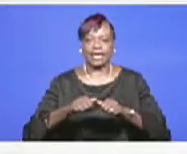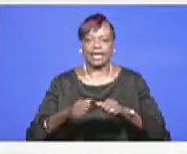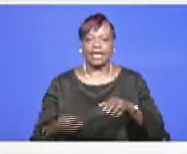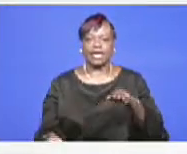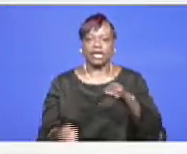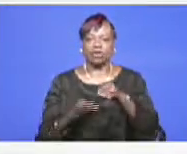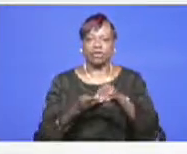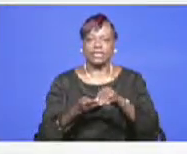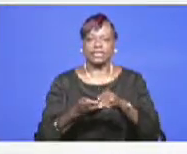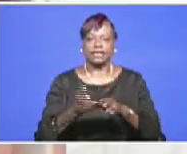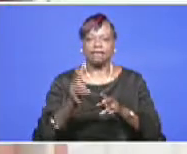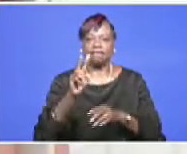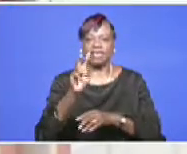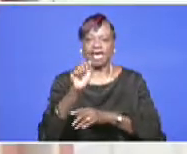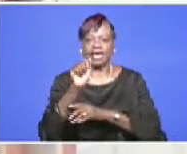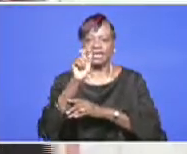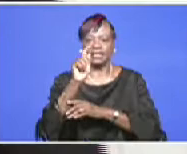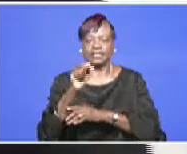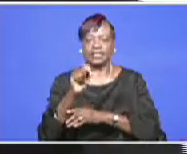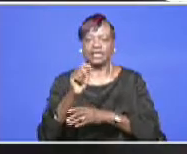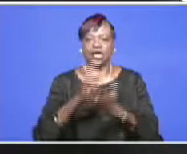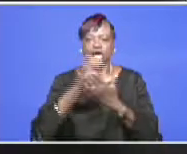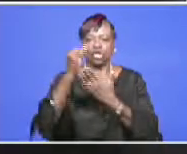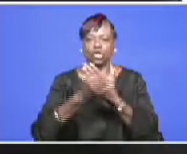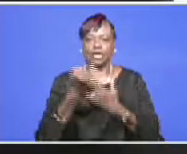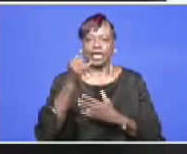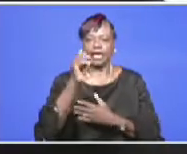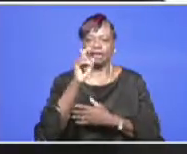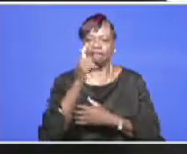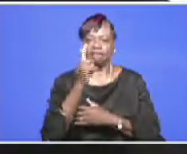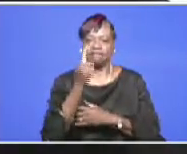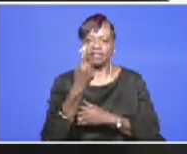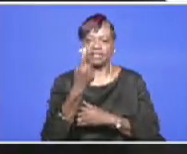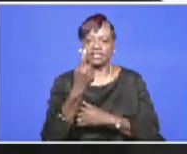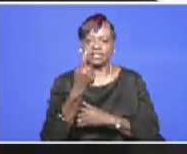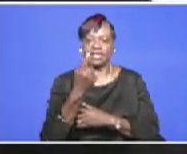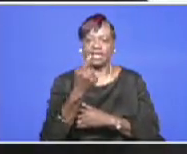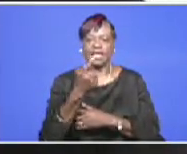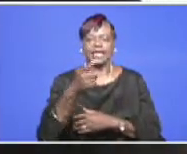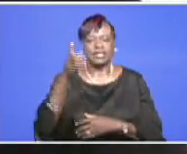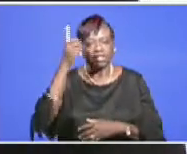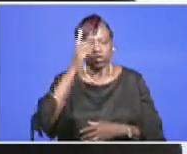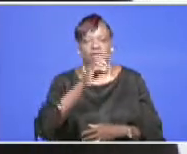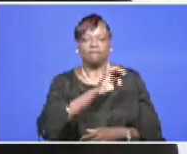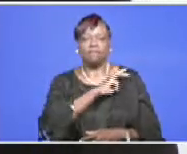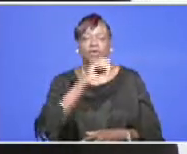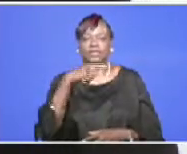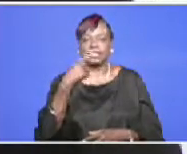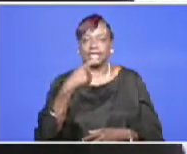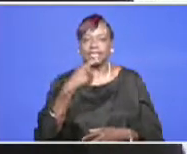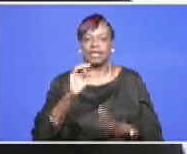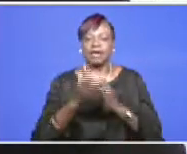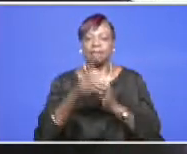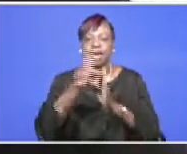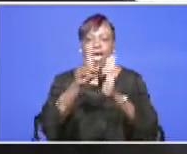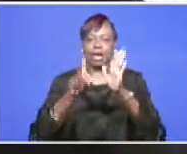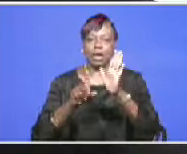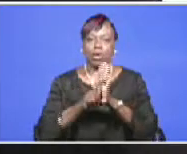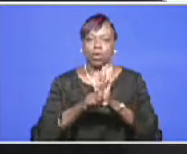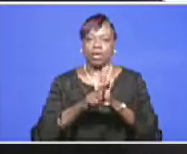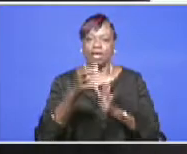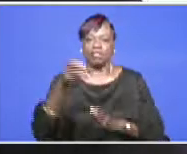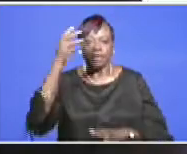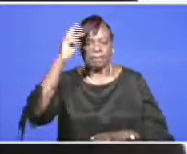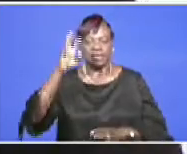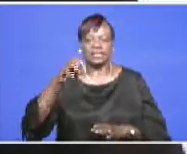come July 1st. Minister of Labor Senator the Honorable Dionne Folks says by law, the minister must be notified in advance of